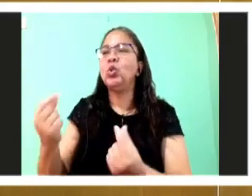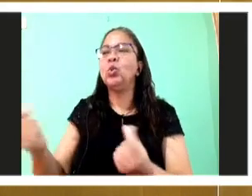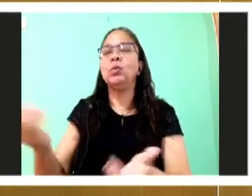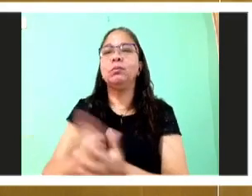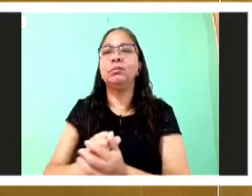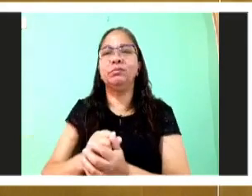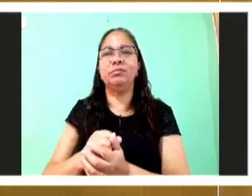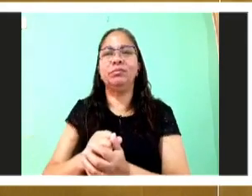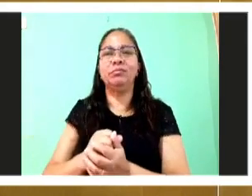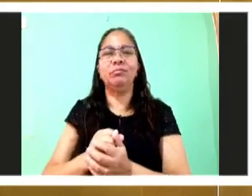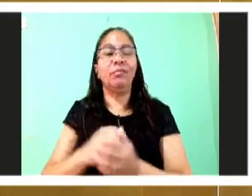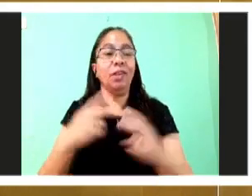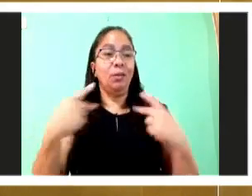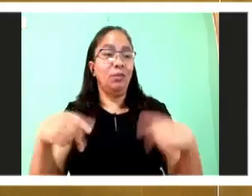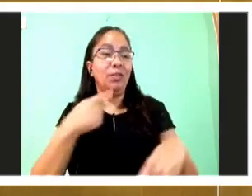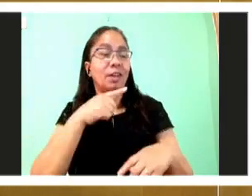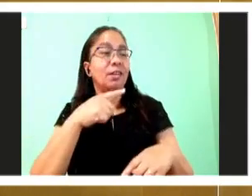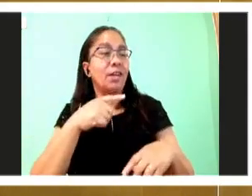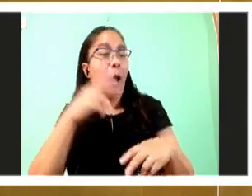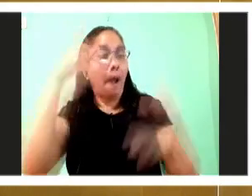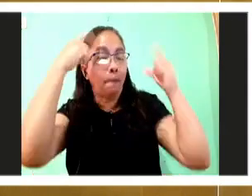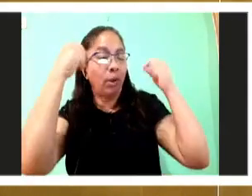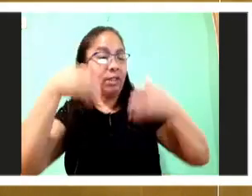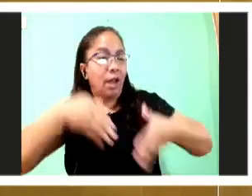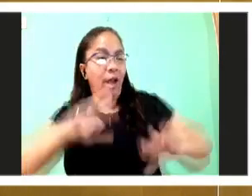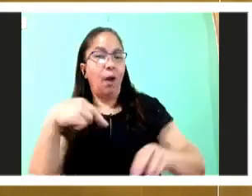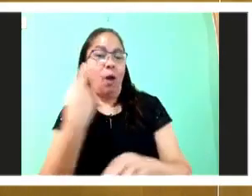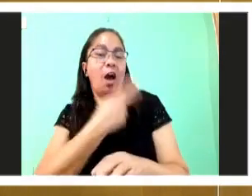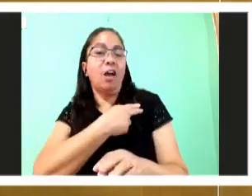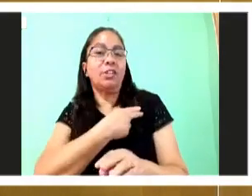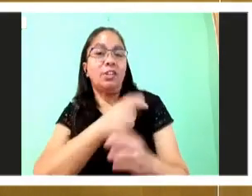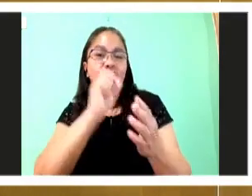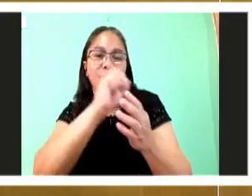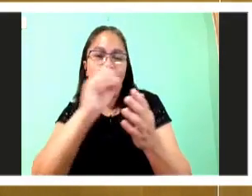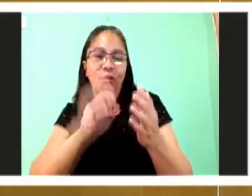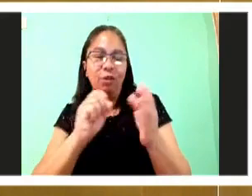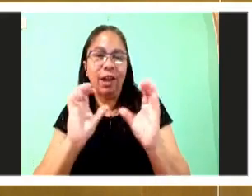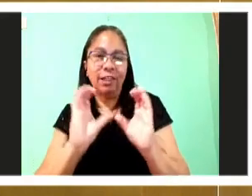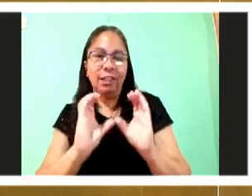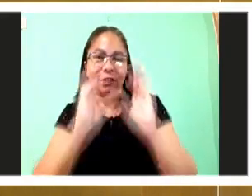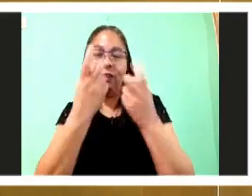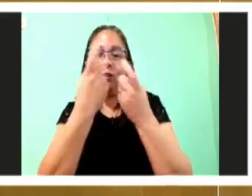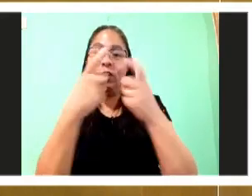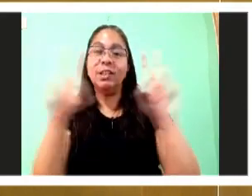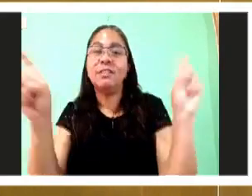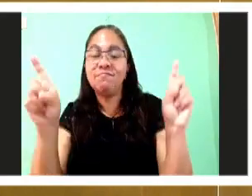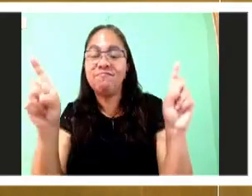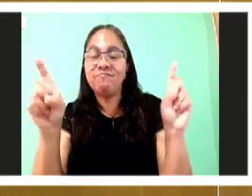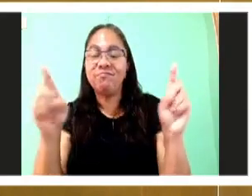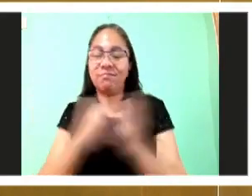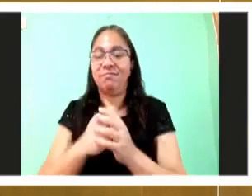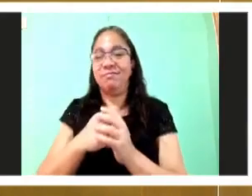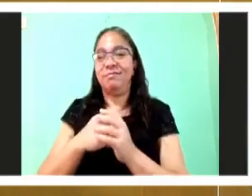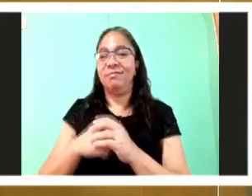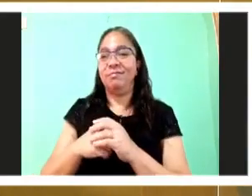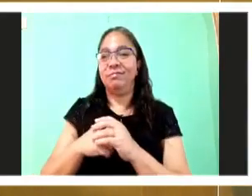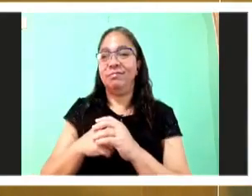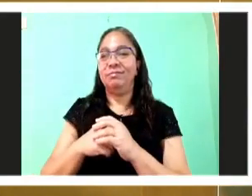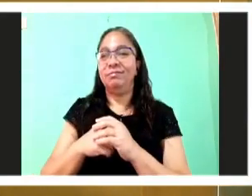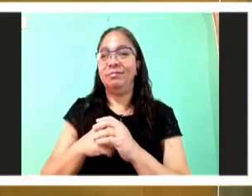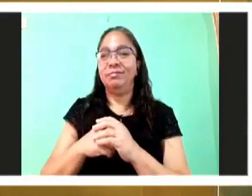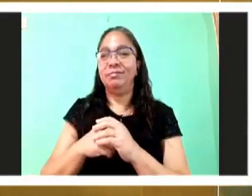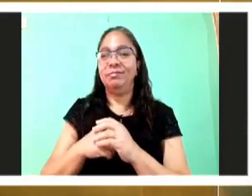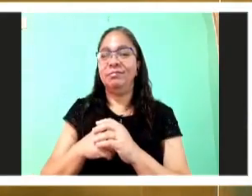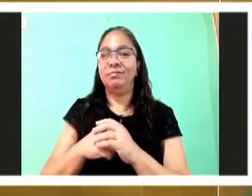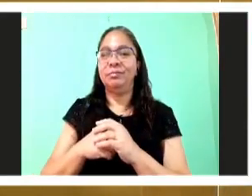And they said, Moses allowed us, they said, to draw up a writ of dismissal and to divorce. Now,